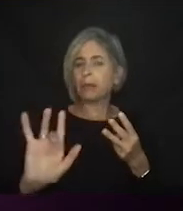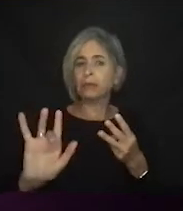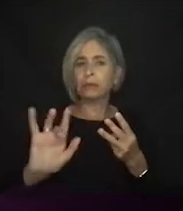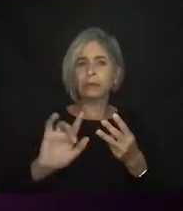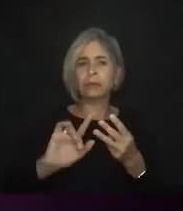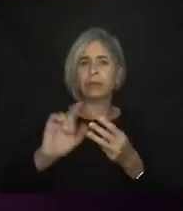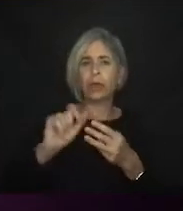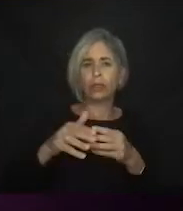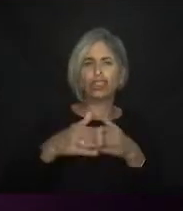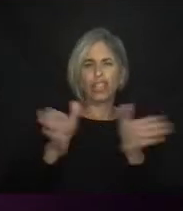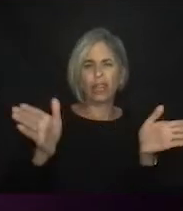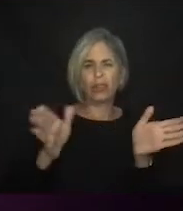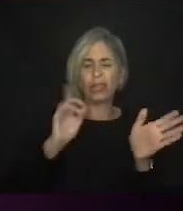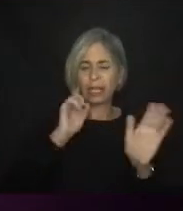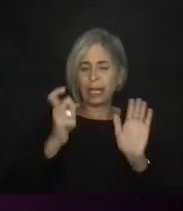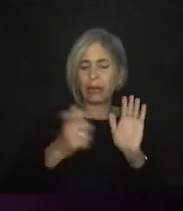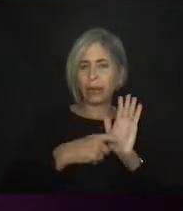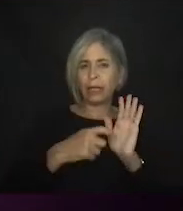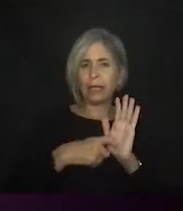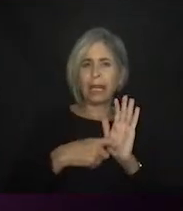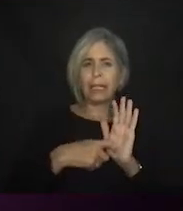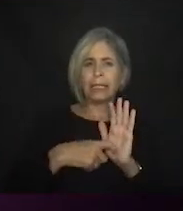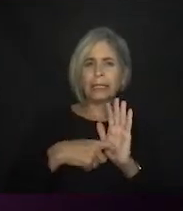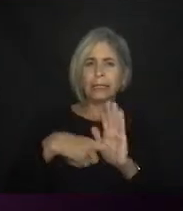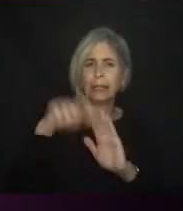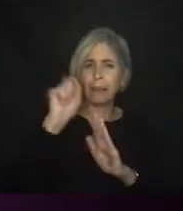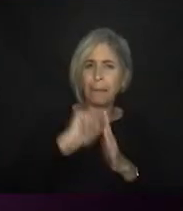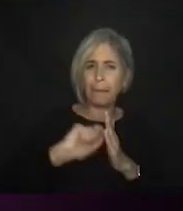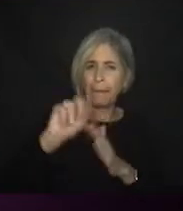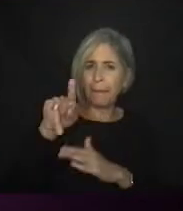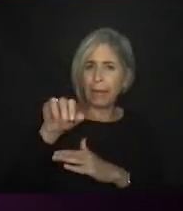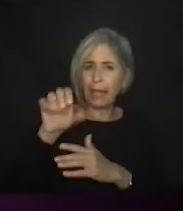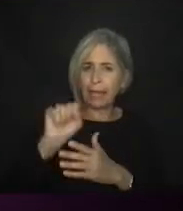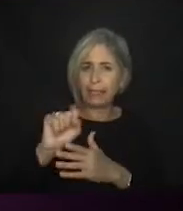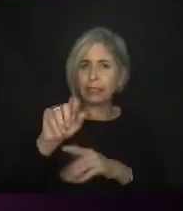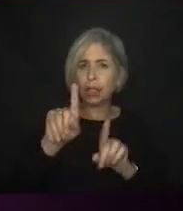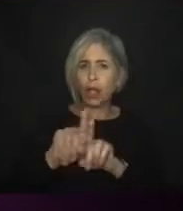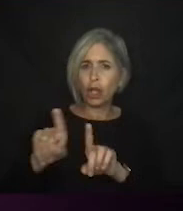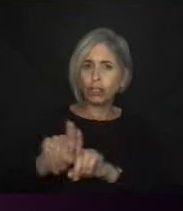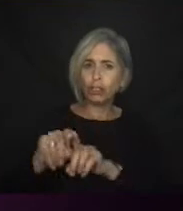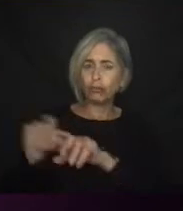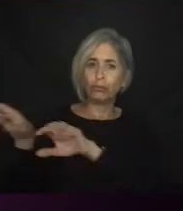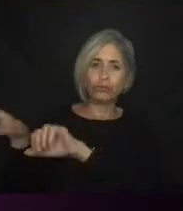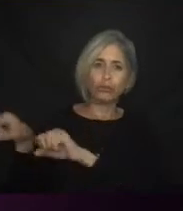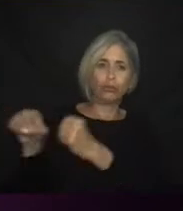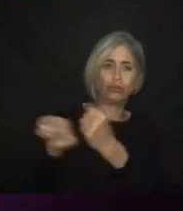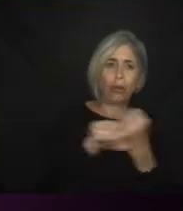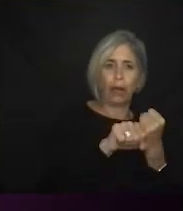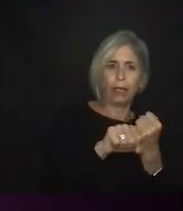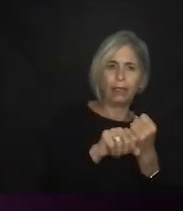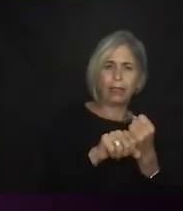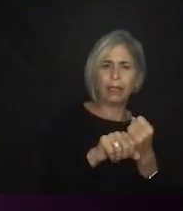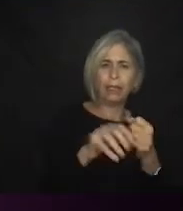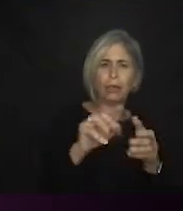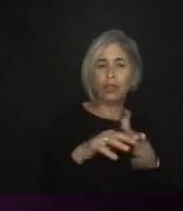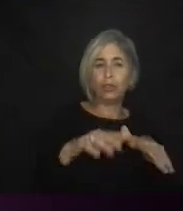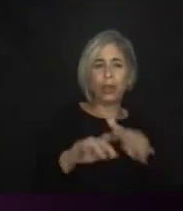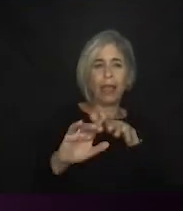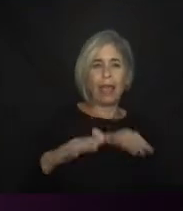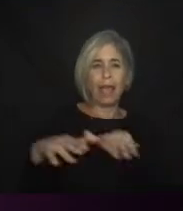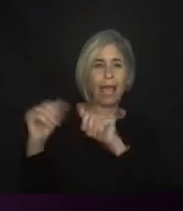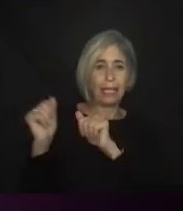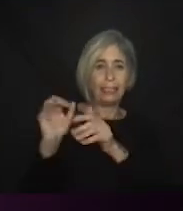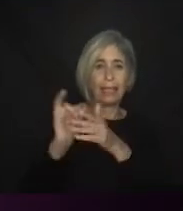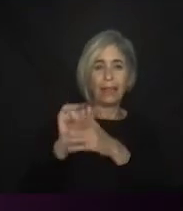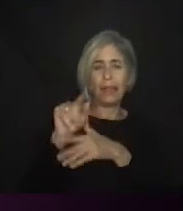on an element in general. It can recognize pans, it can recognize drags, and when you enter and exit the viewport, you don't have to